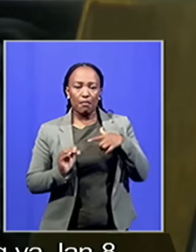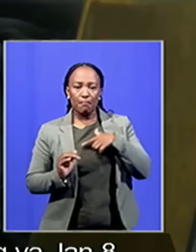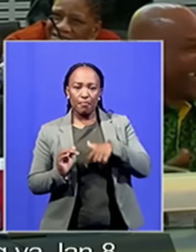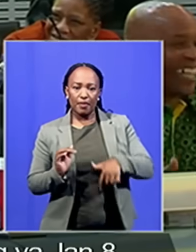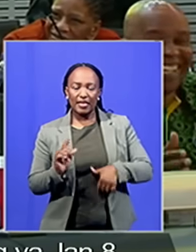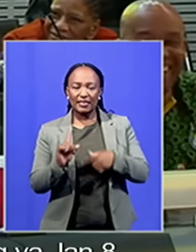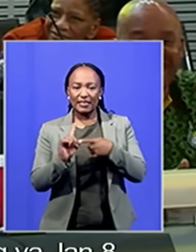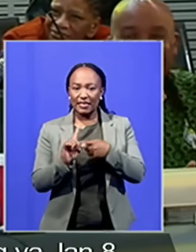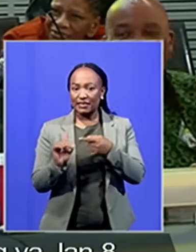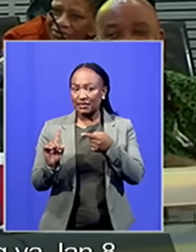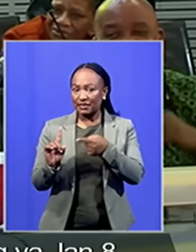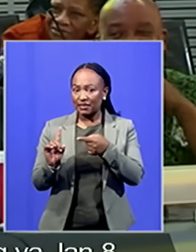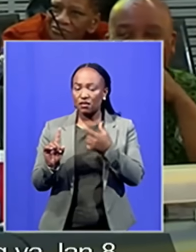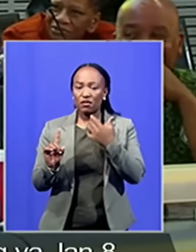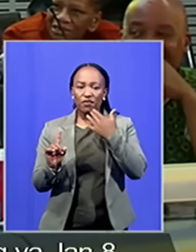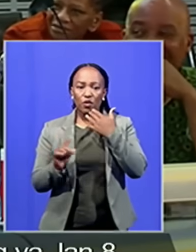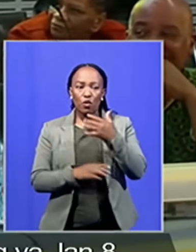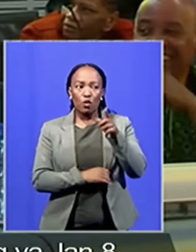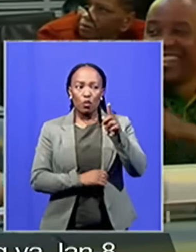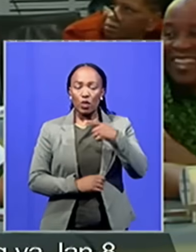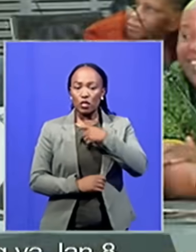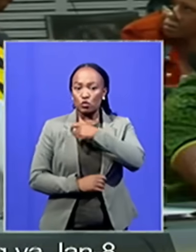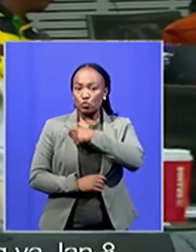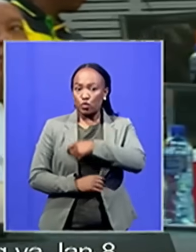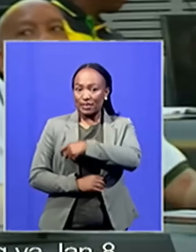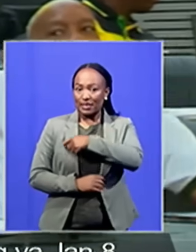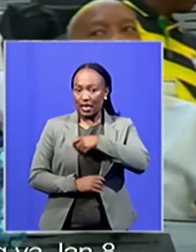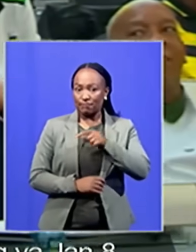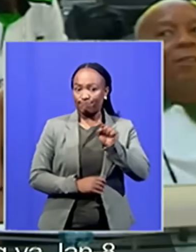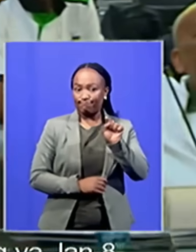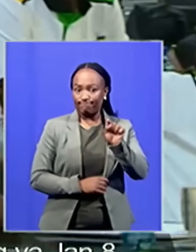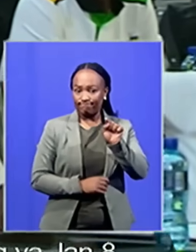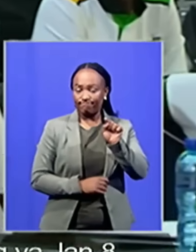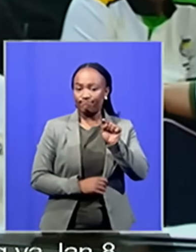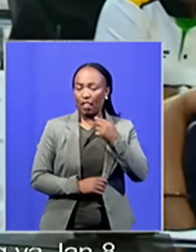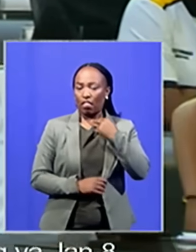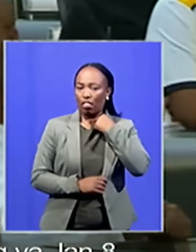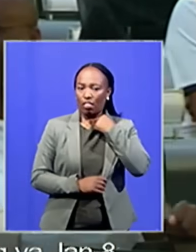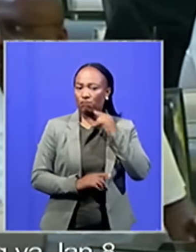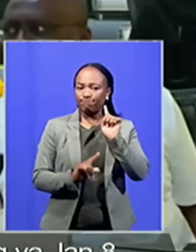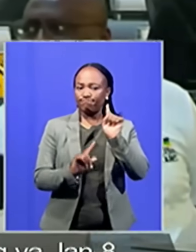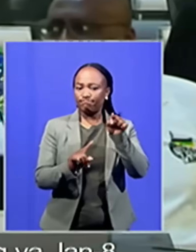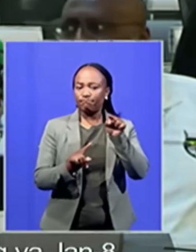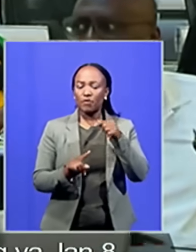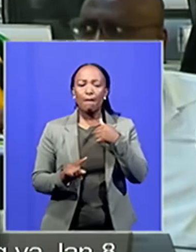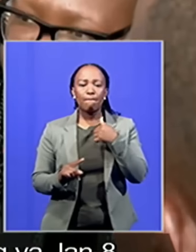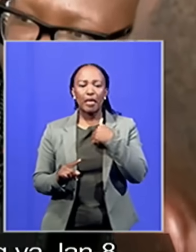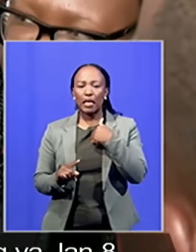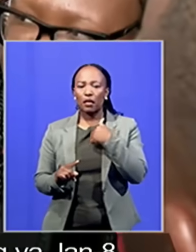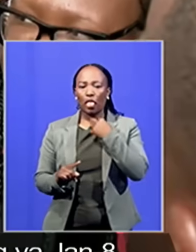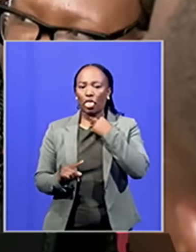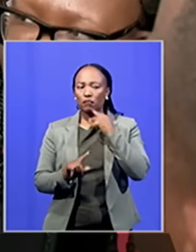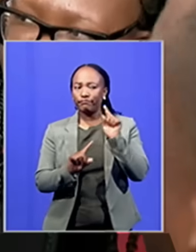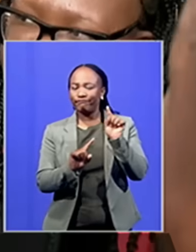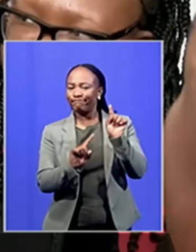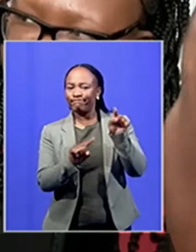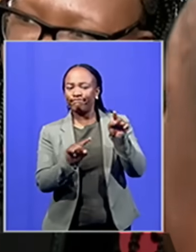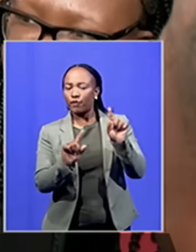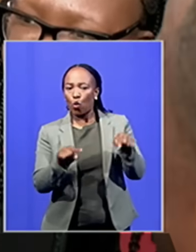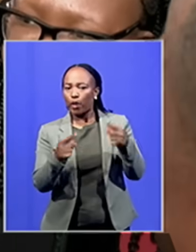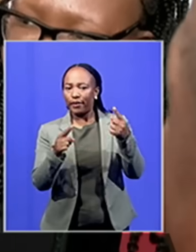sebokeng sa lefatshe sa moruo naheng ya Switzerland. We go to Davos because we're preparing for the ANC